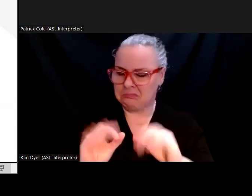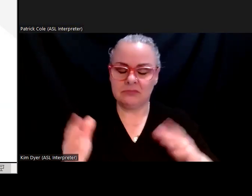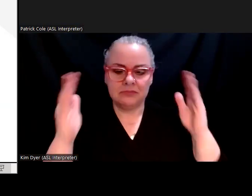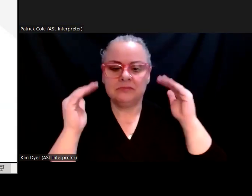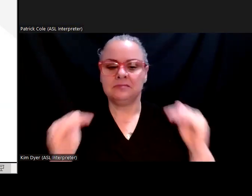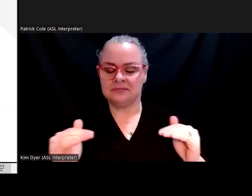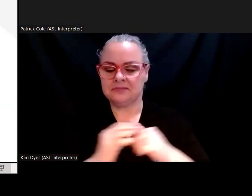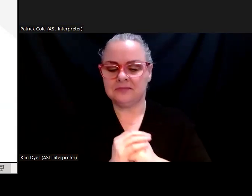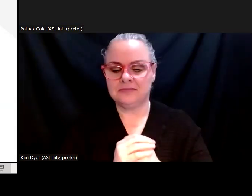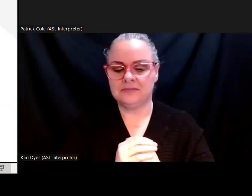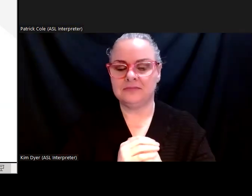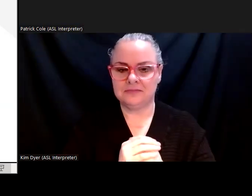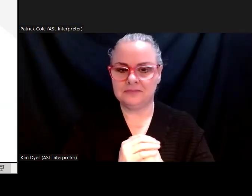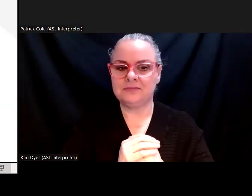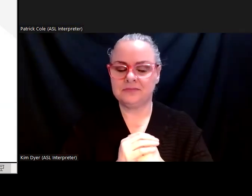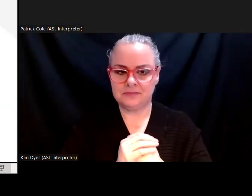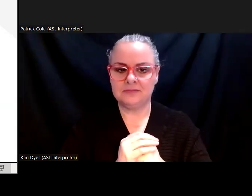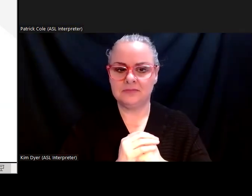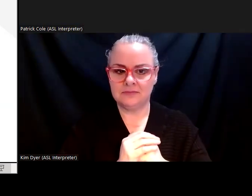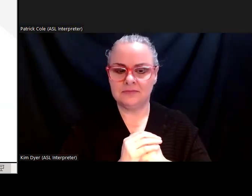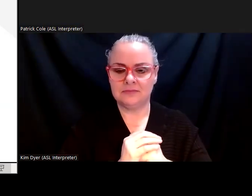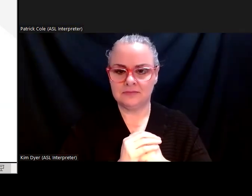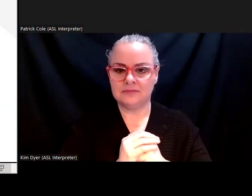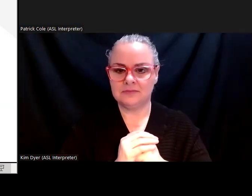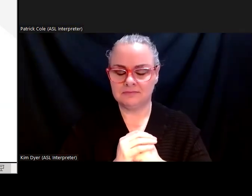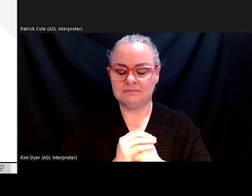Thank you. Thanks.